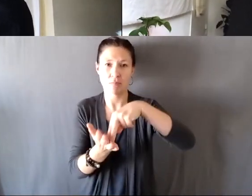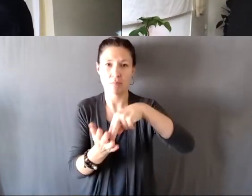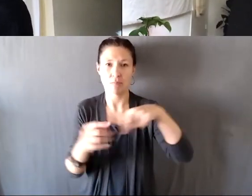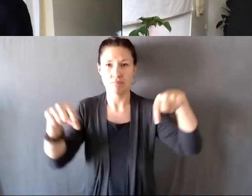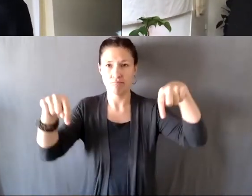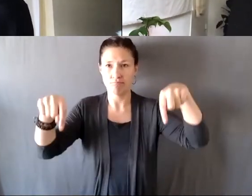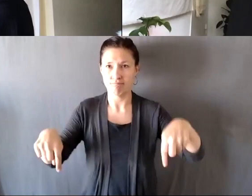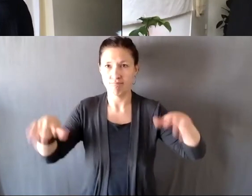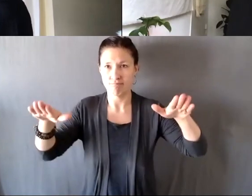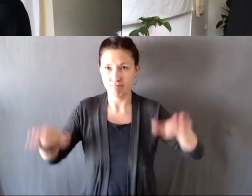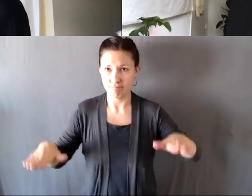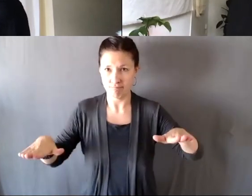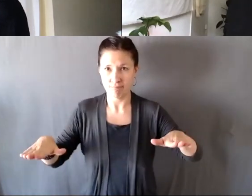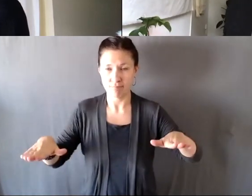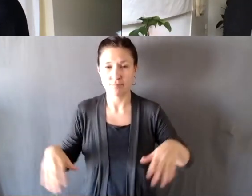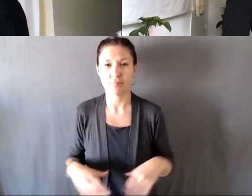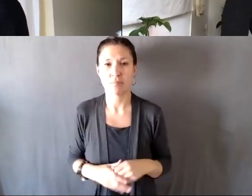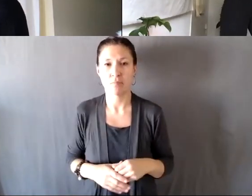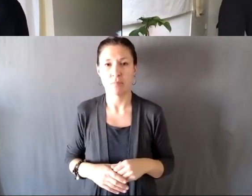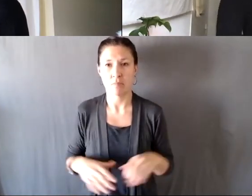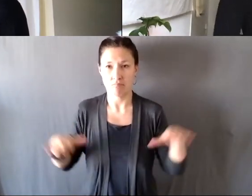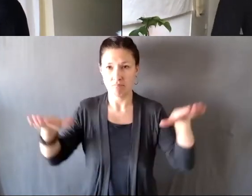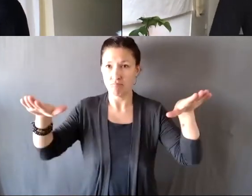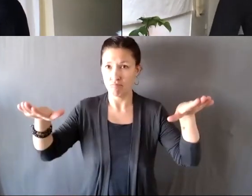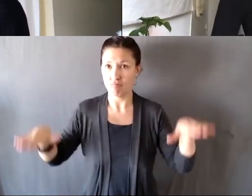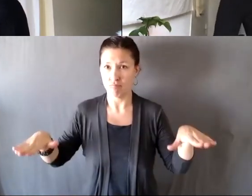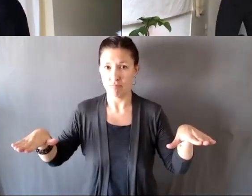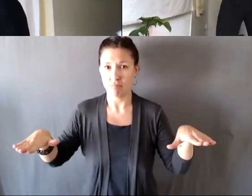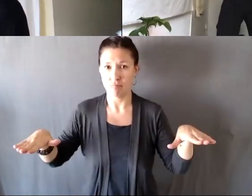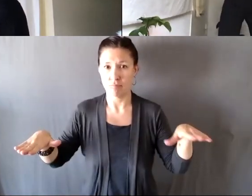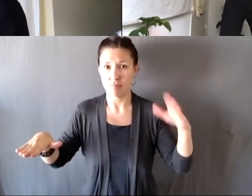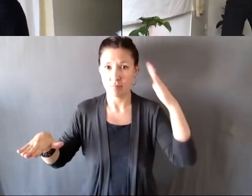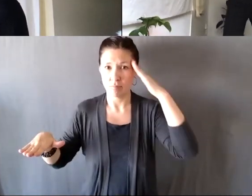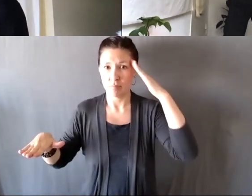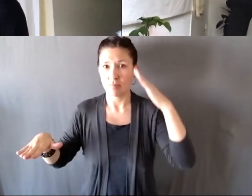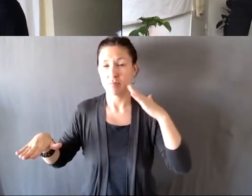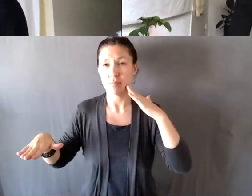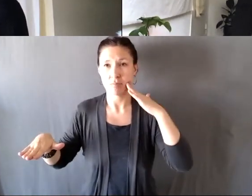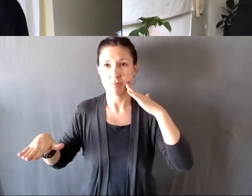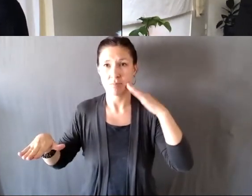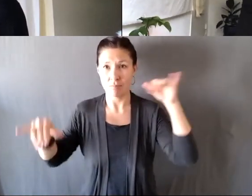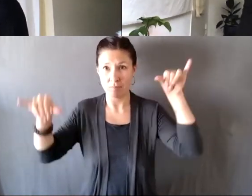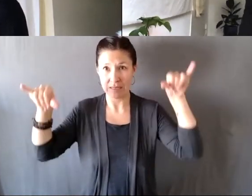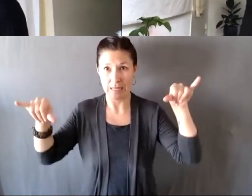still point forward. And now keeping the head in place, we don't move the head.